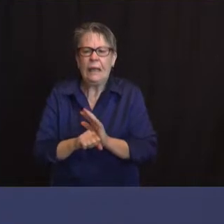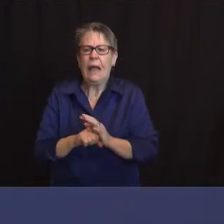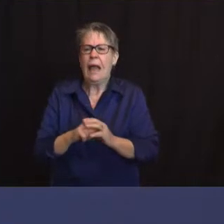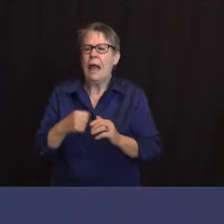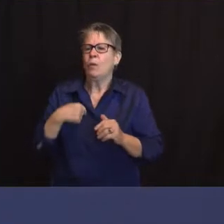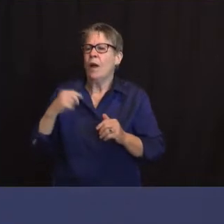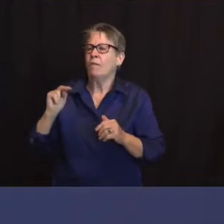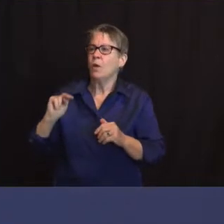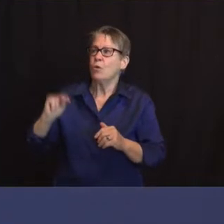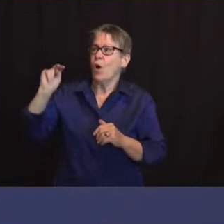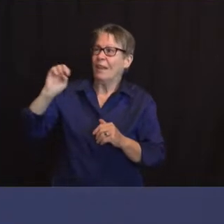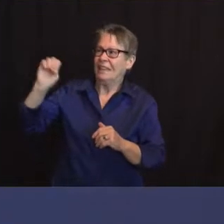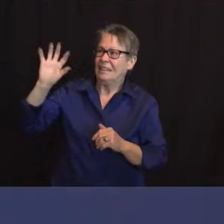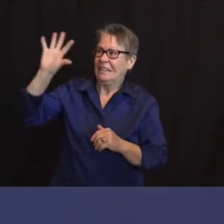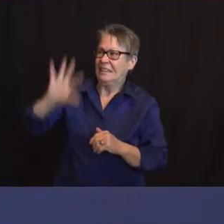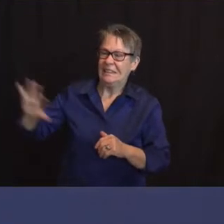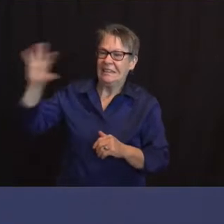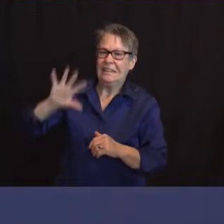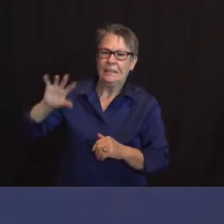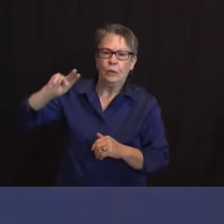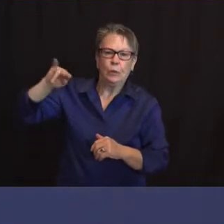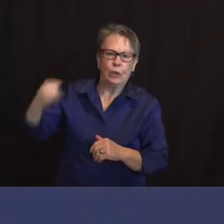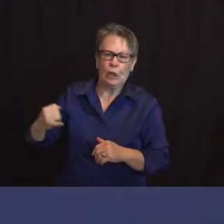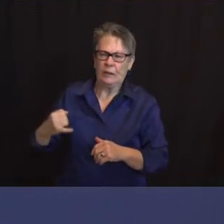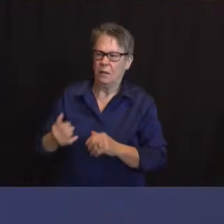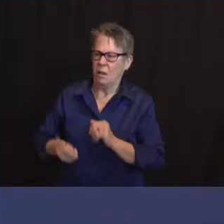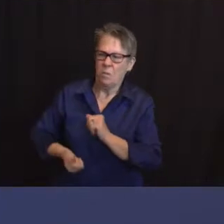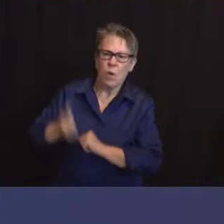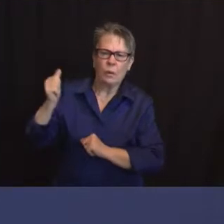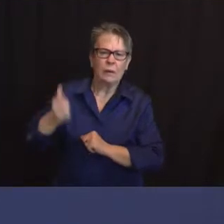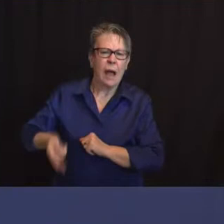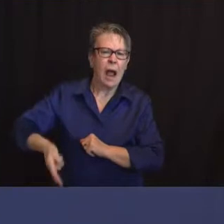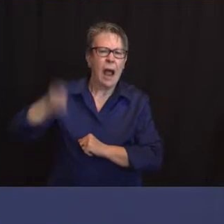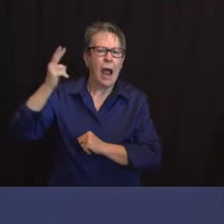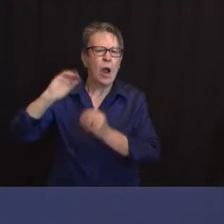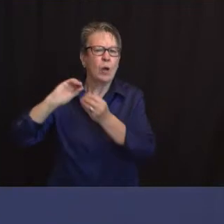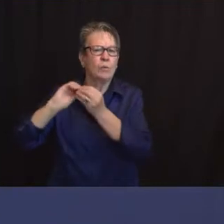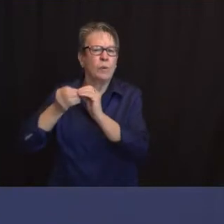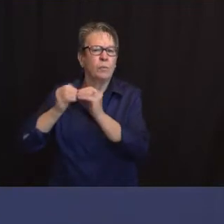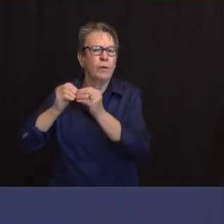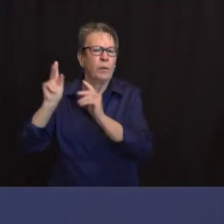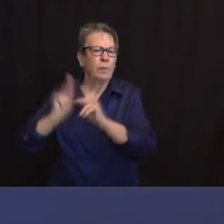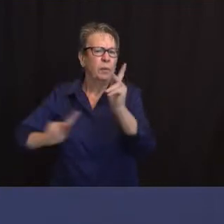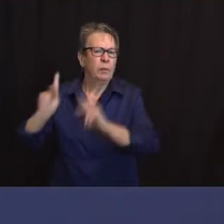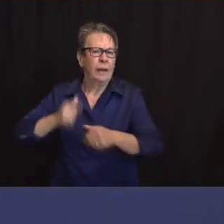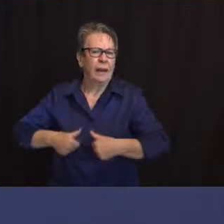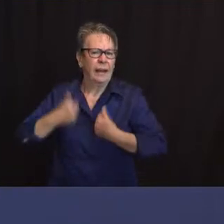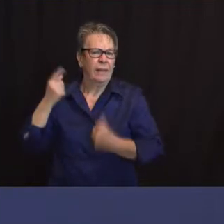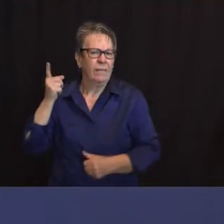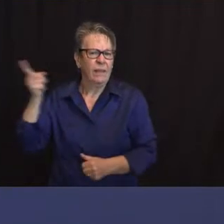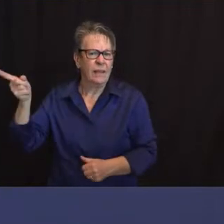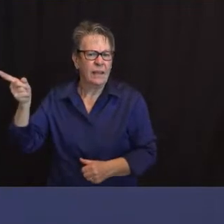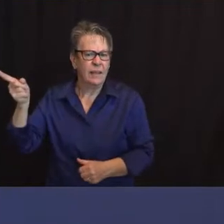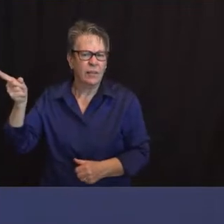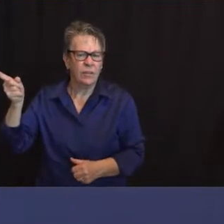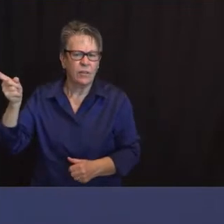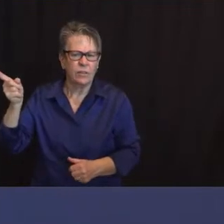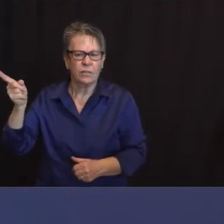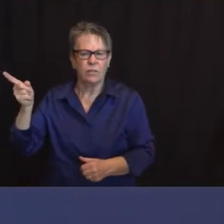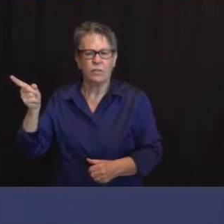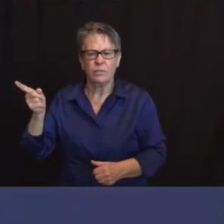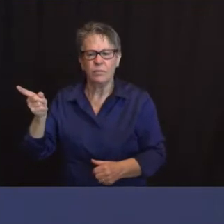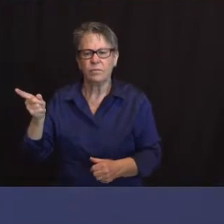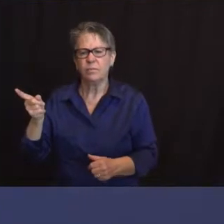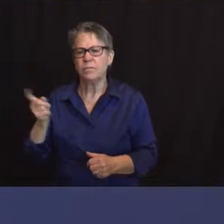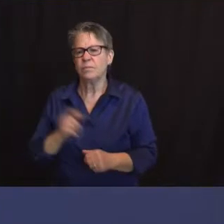went to a restaurant Saturday night. They had tented to allow them, I didn't go